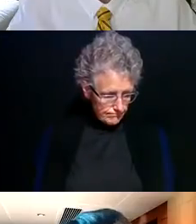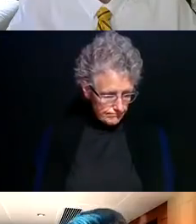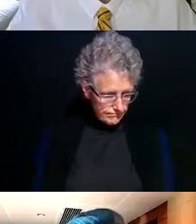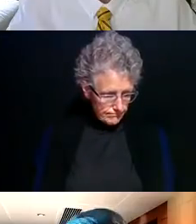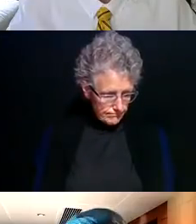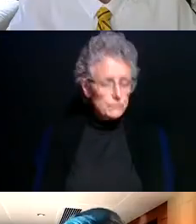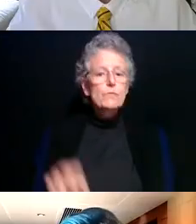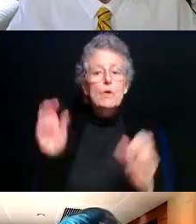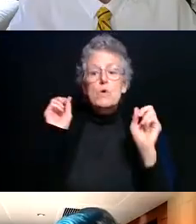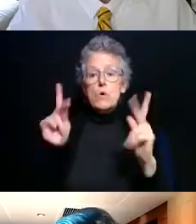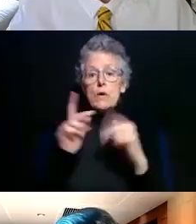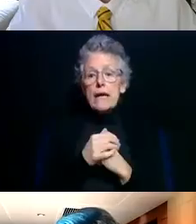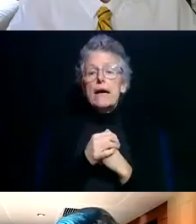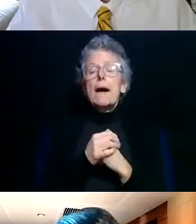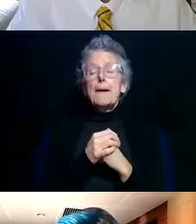Okay, so